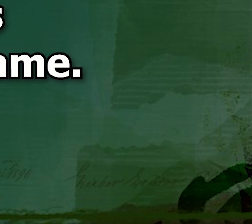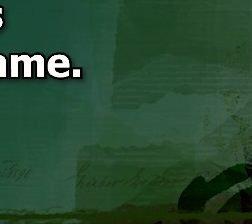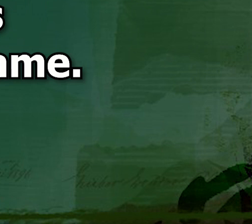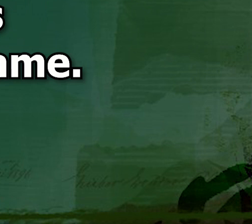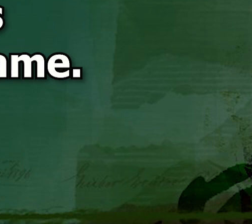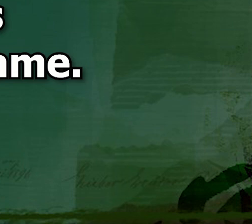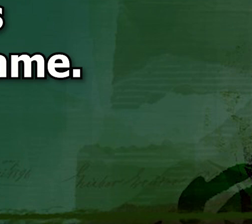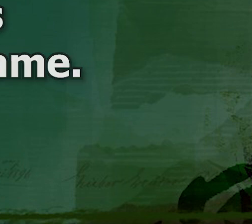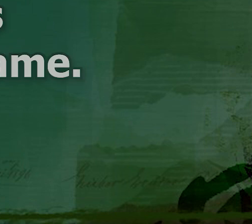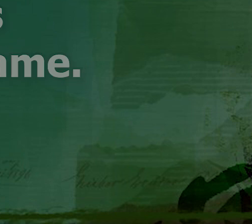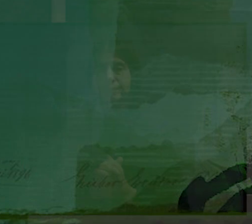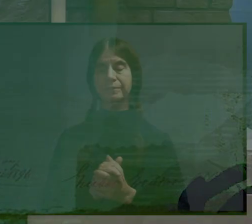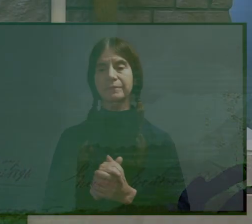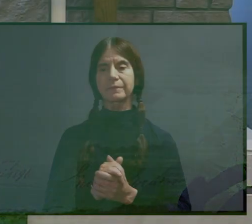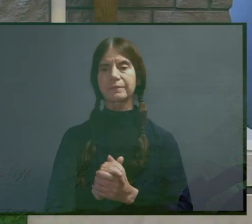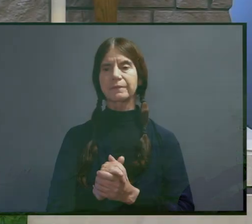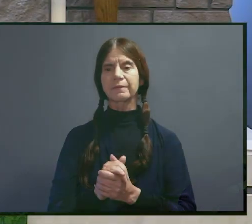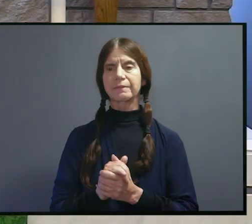name. Amen.